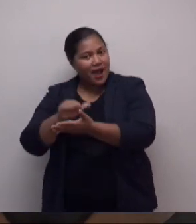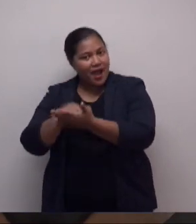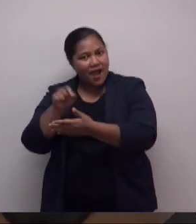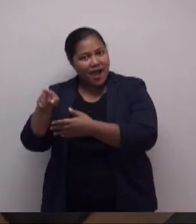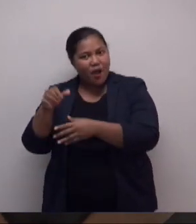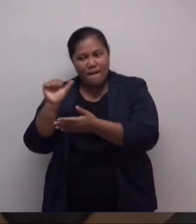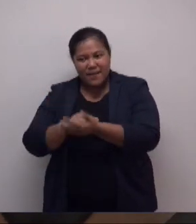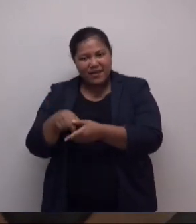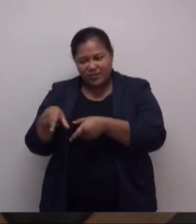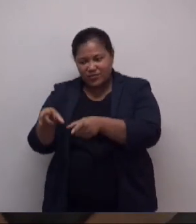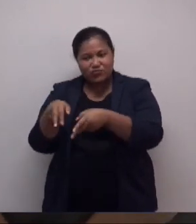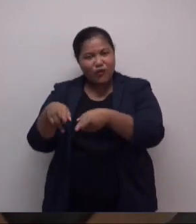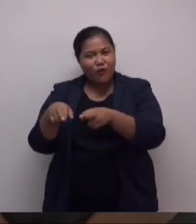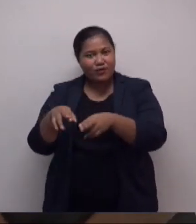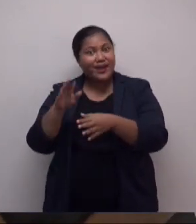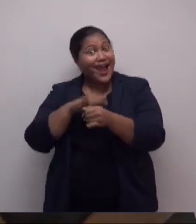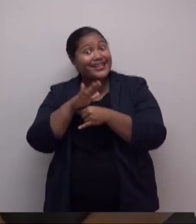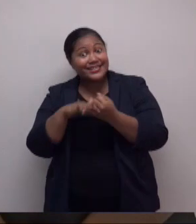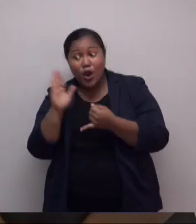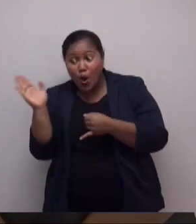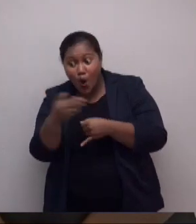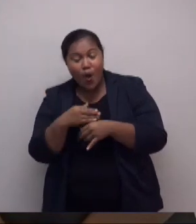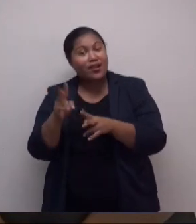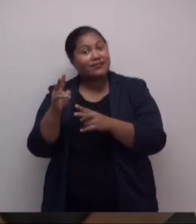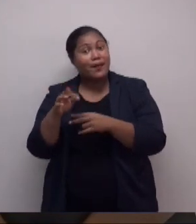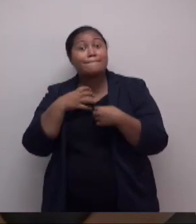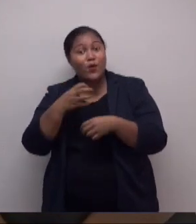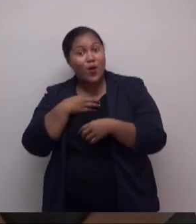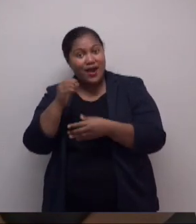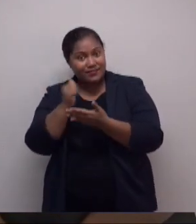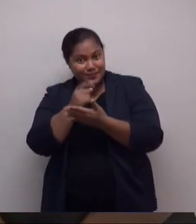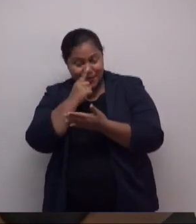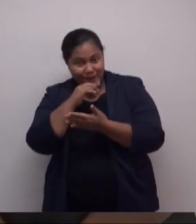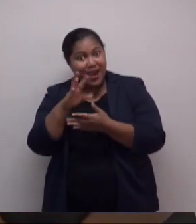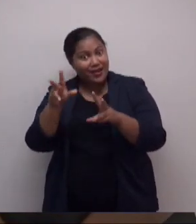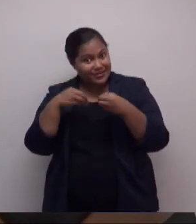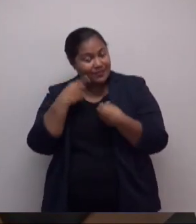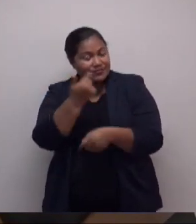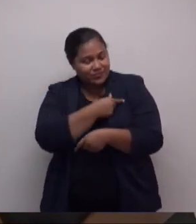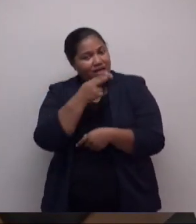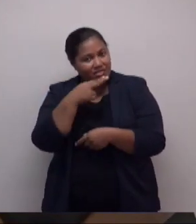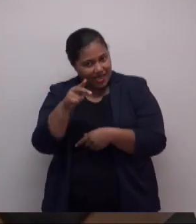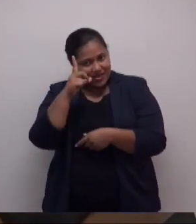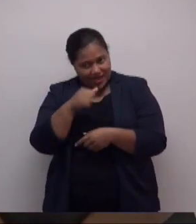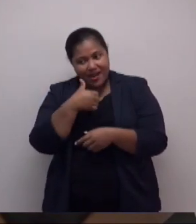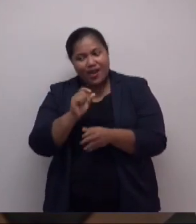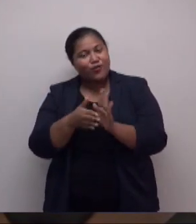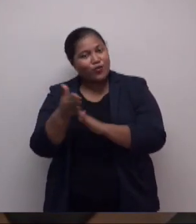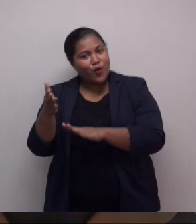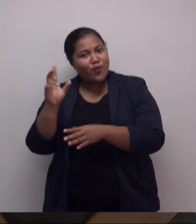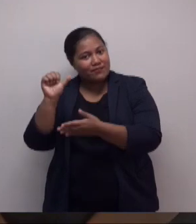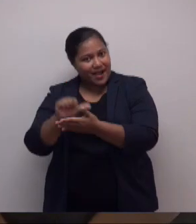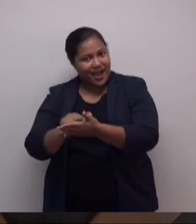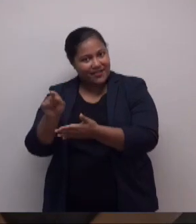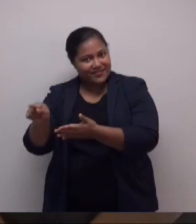roadside until more of their residents get the jab. If you live in one of these places, you must get vaccinated